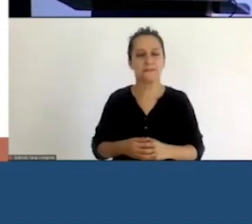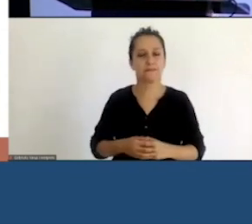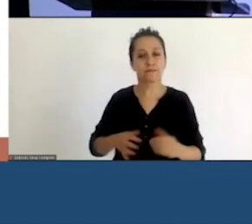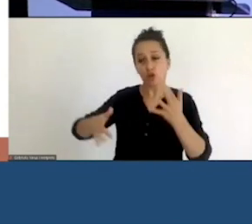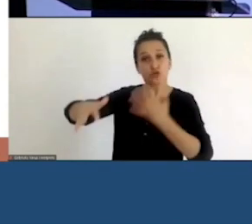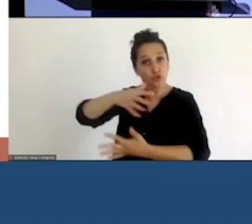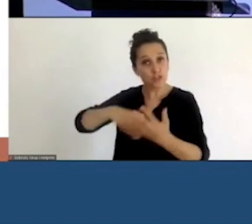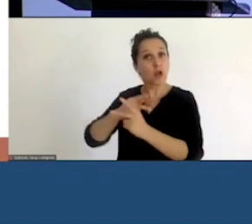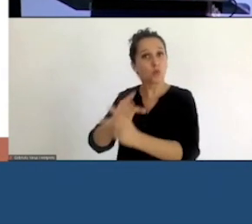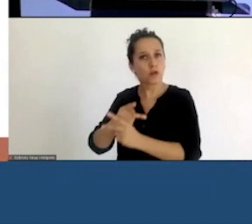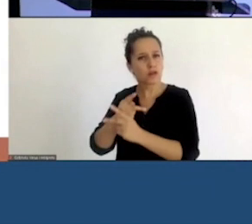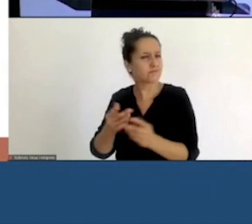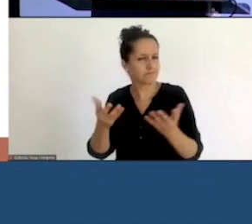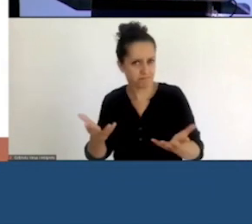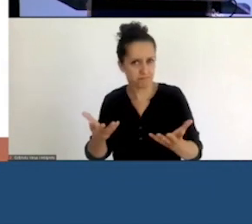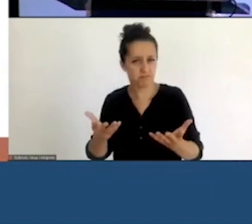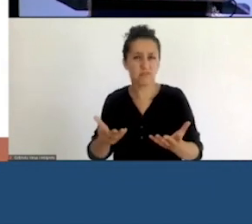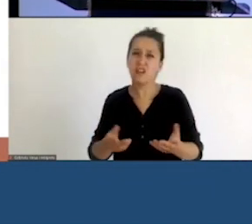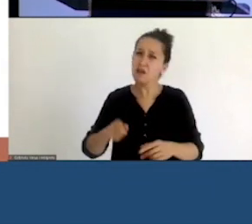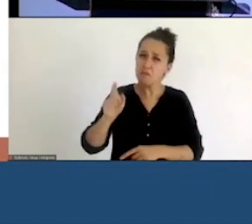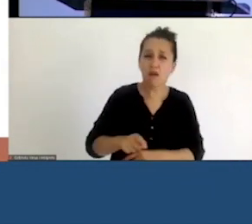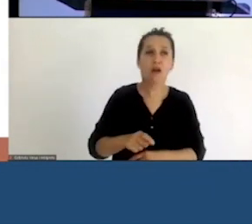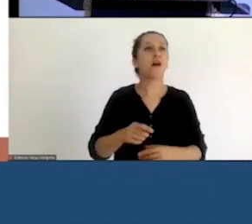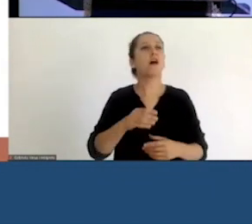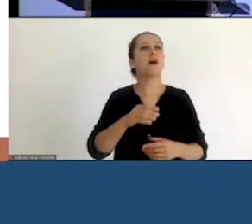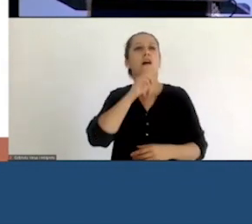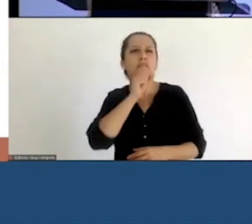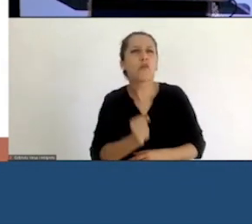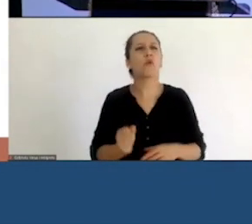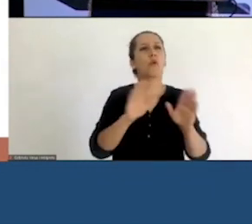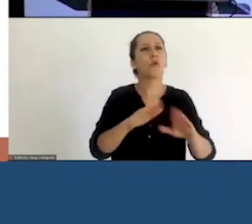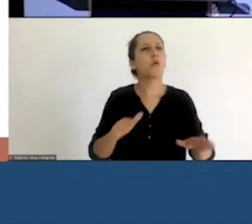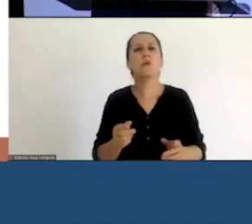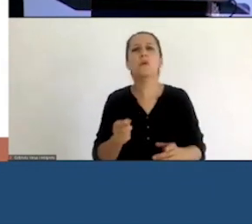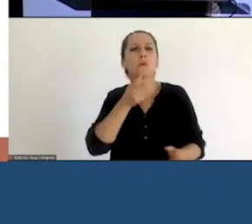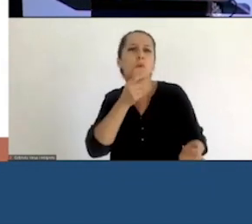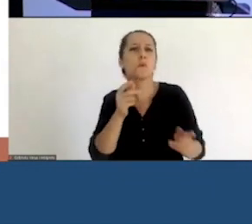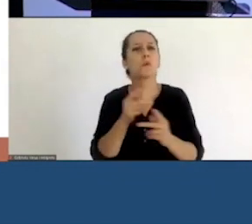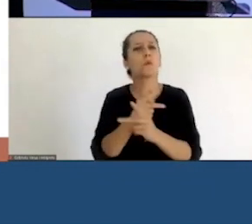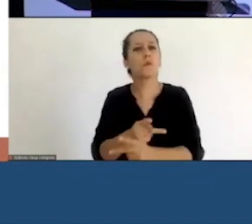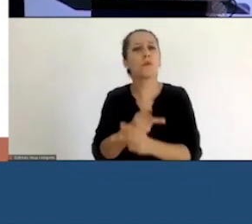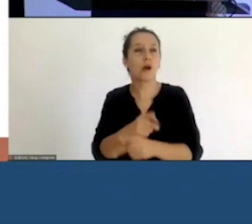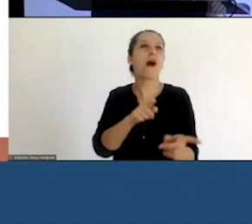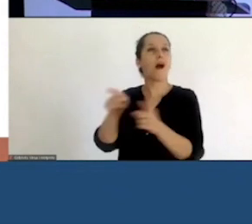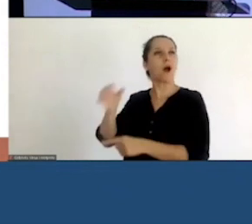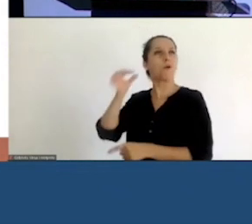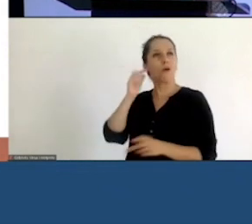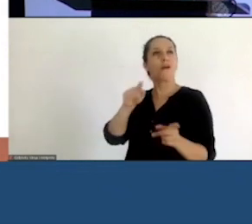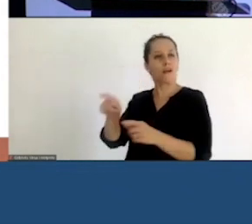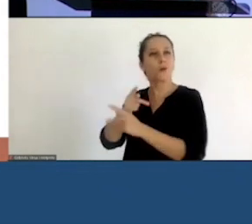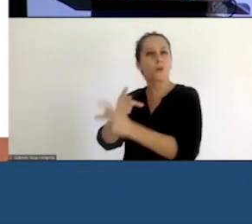because it is not fair that women should be the ones always looking after the children and old people. This is a commitment of the